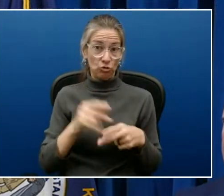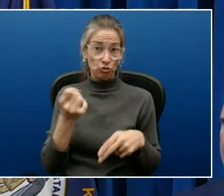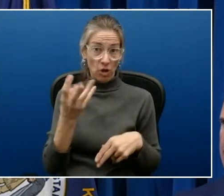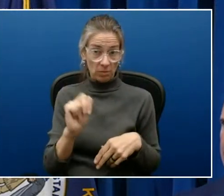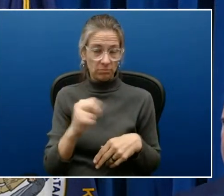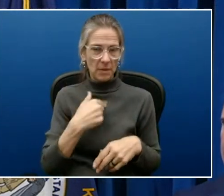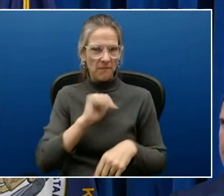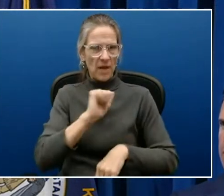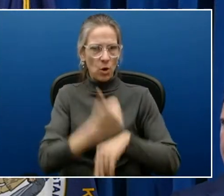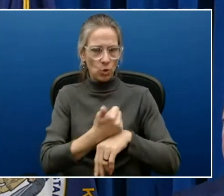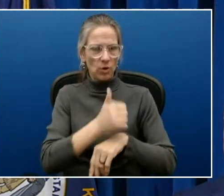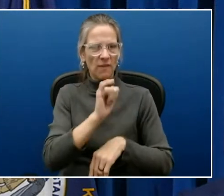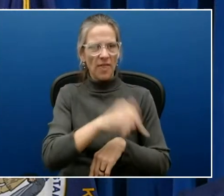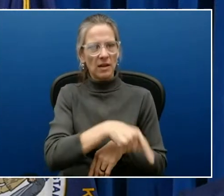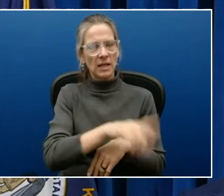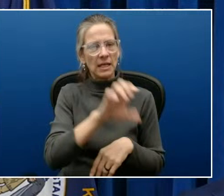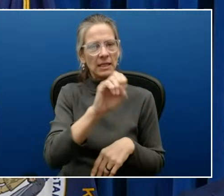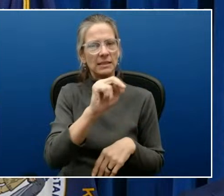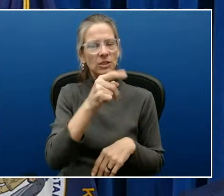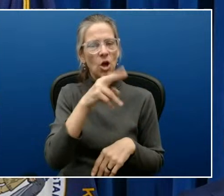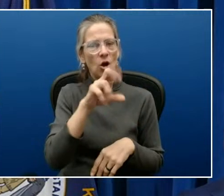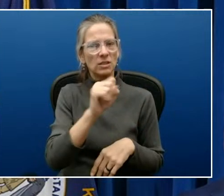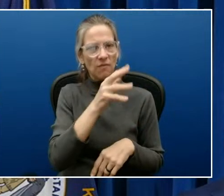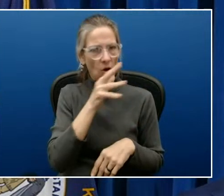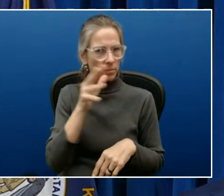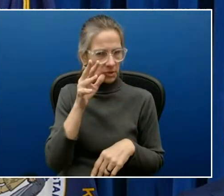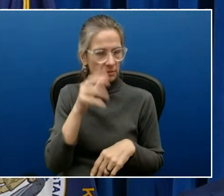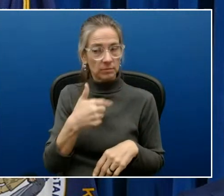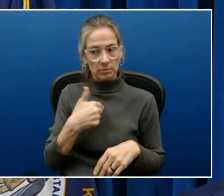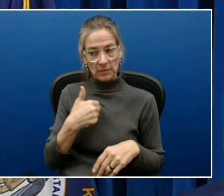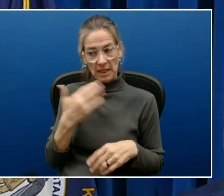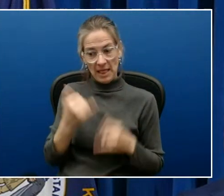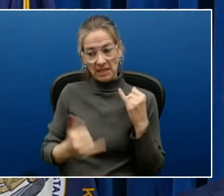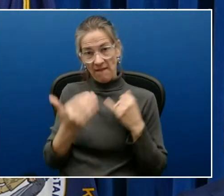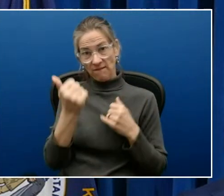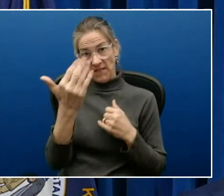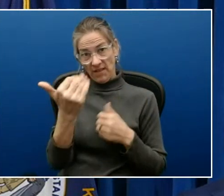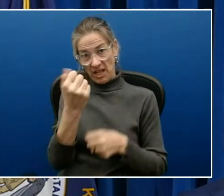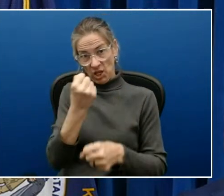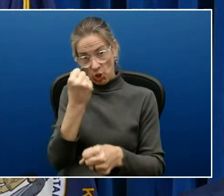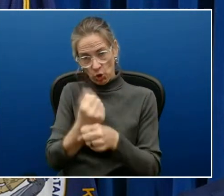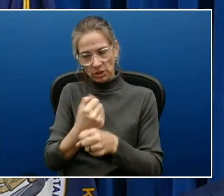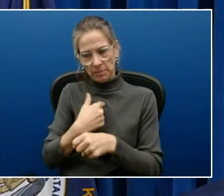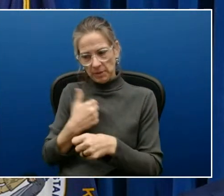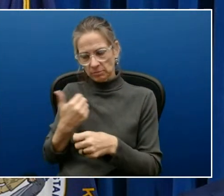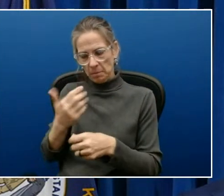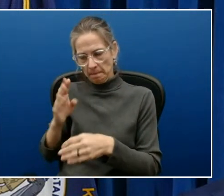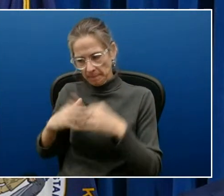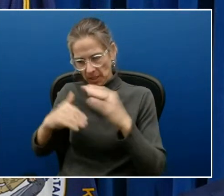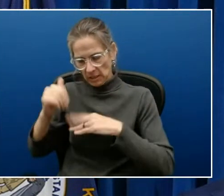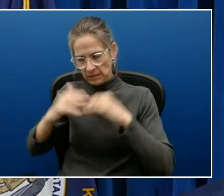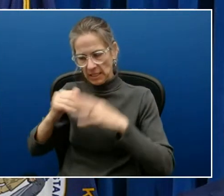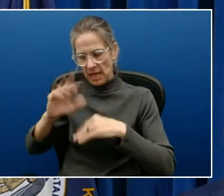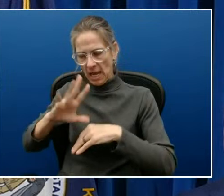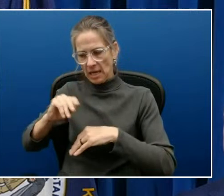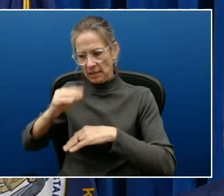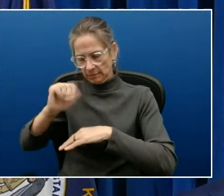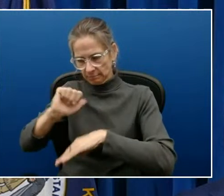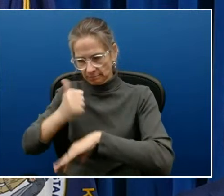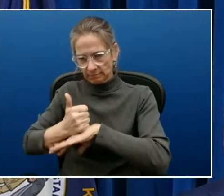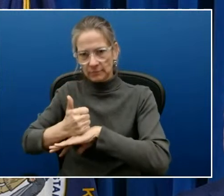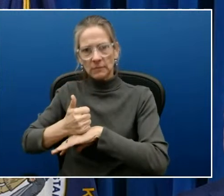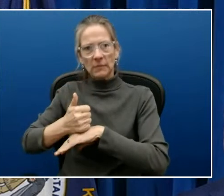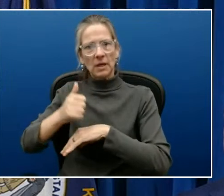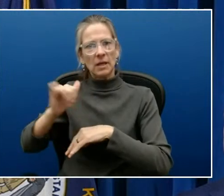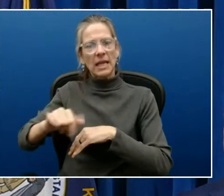Centaurus Farms. For the past 15 years, I've been building and operating cannabis and real estate projects in complex and highly regulated